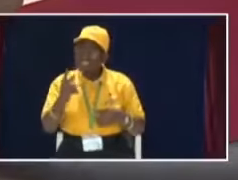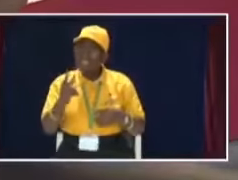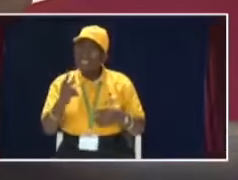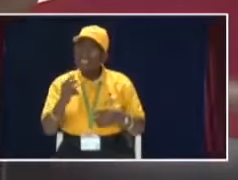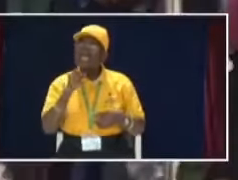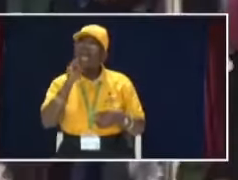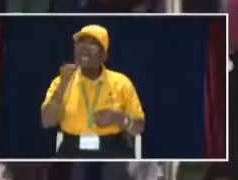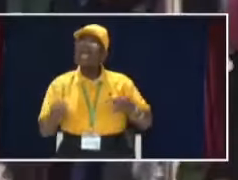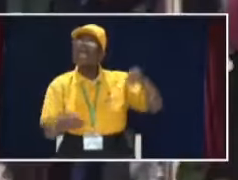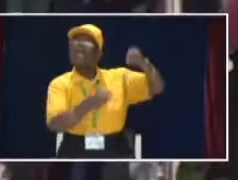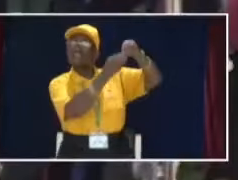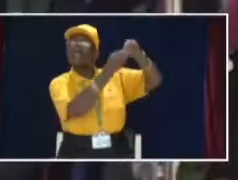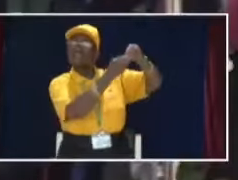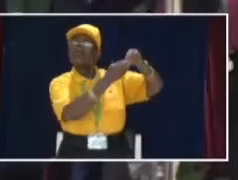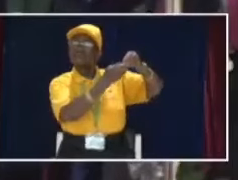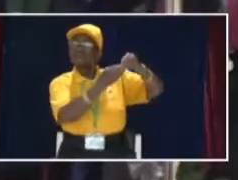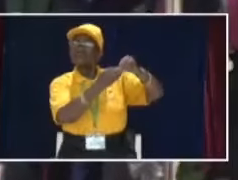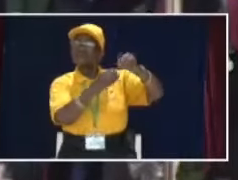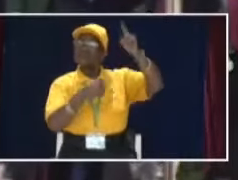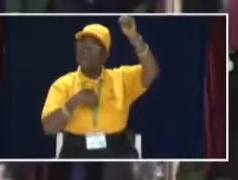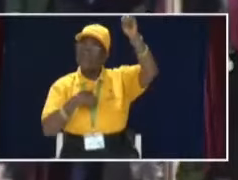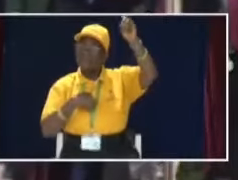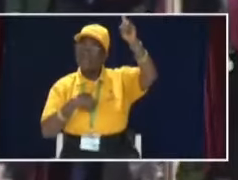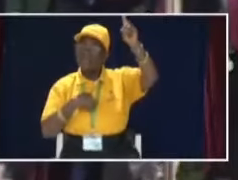to begin multiplication.